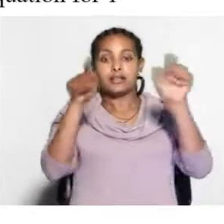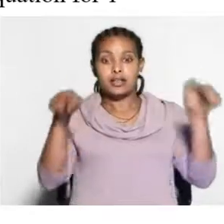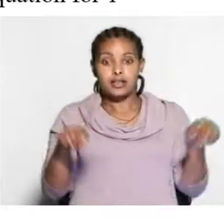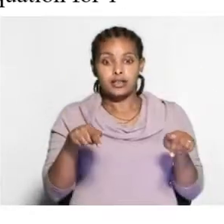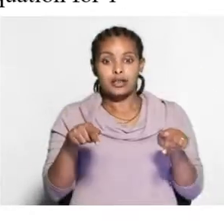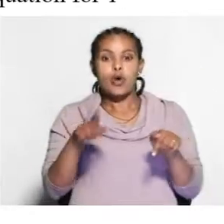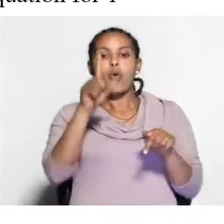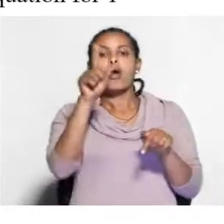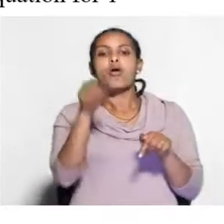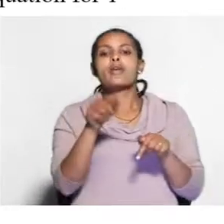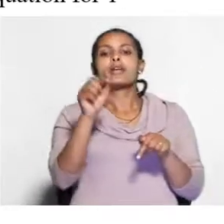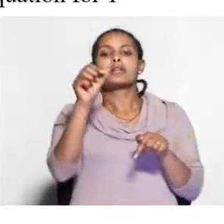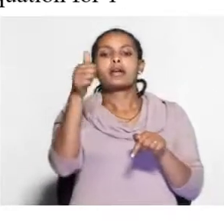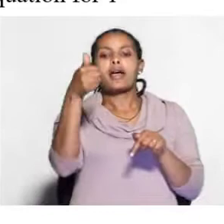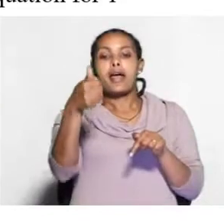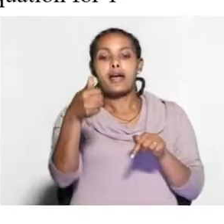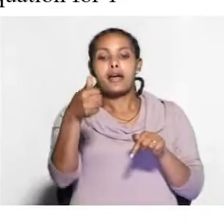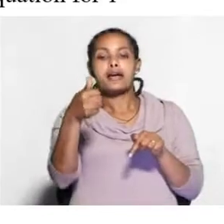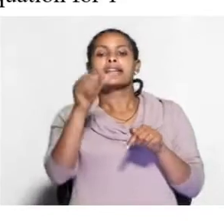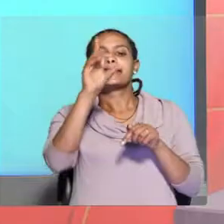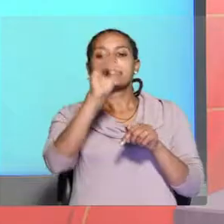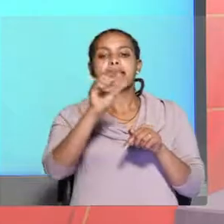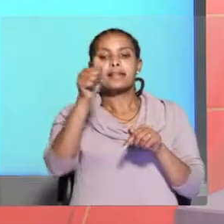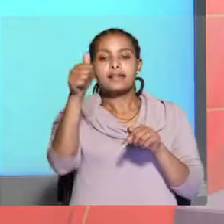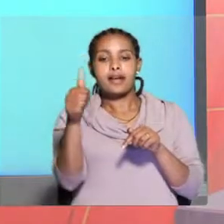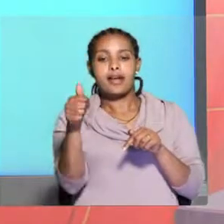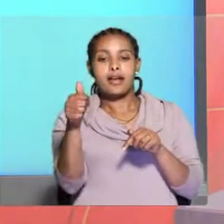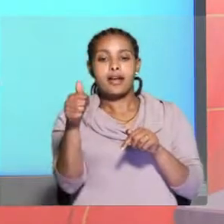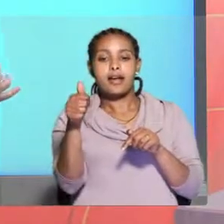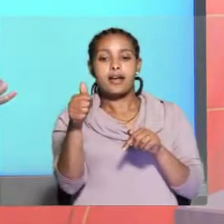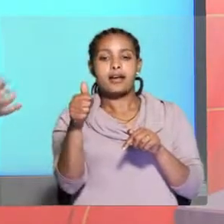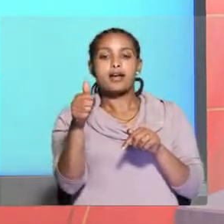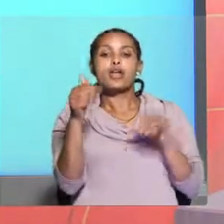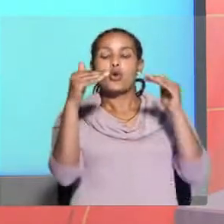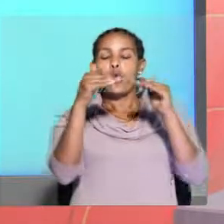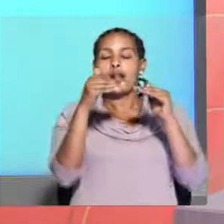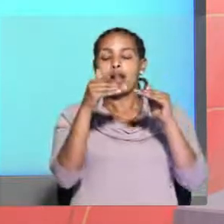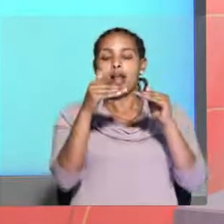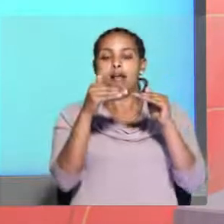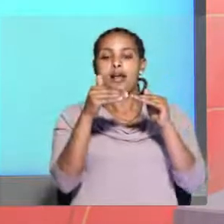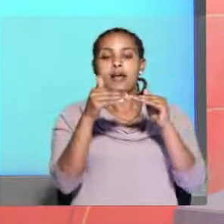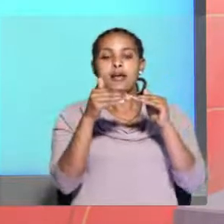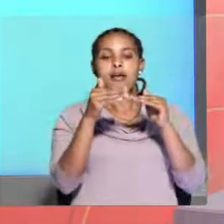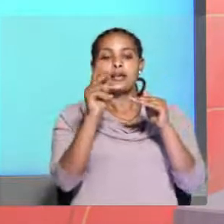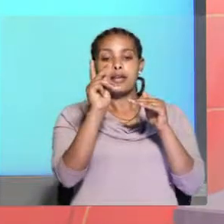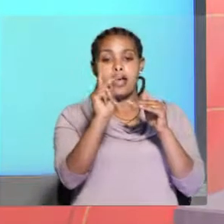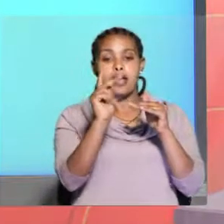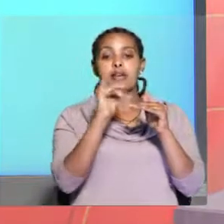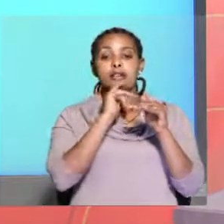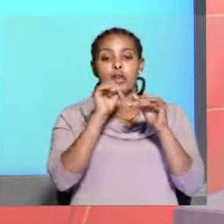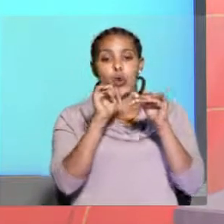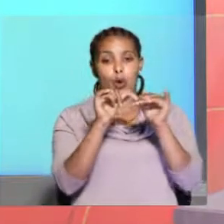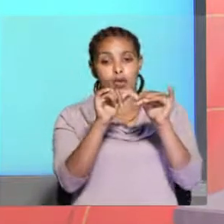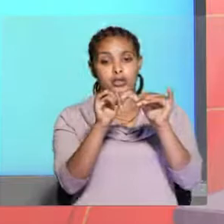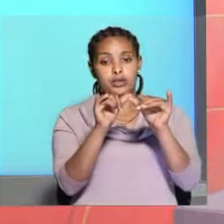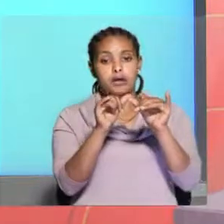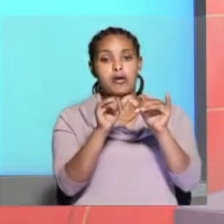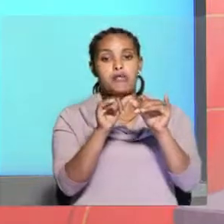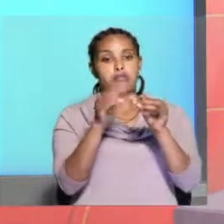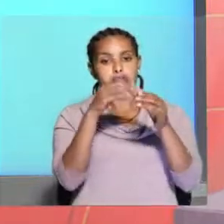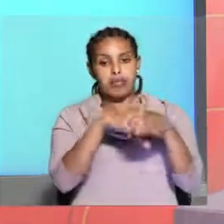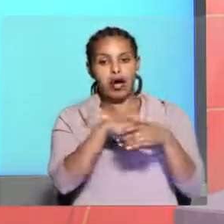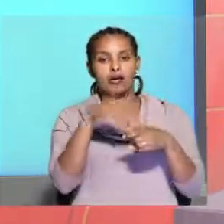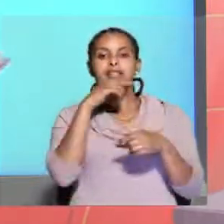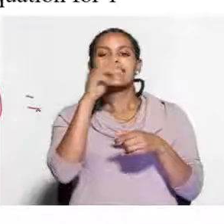of 1 over concentration of M dm equal K is constant. You can factor